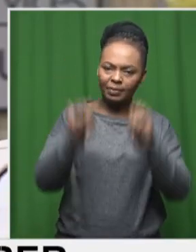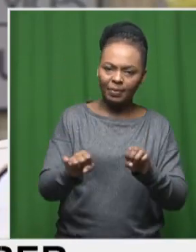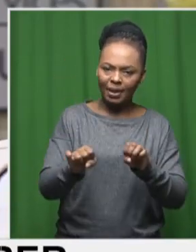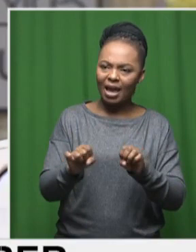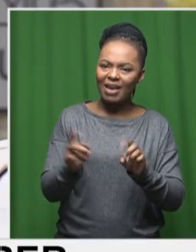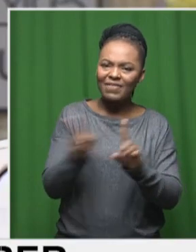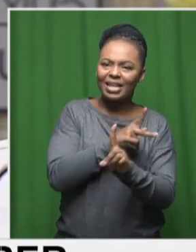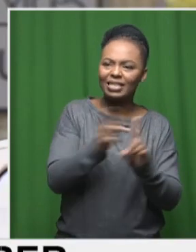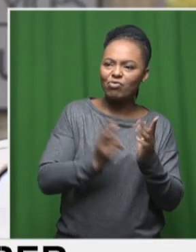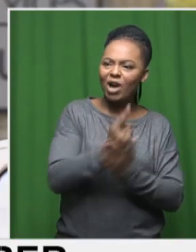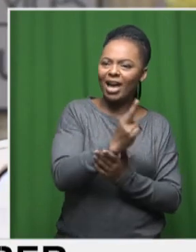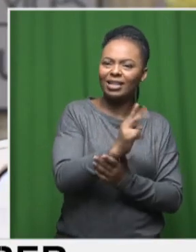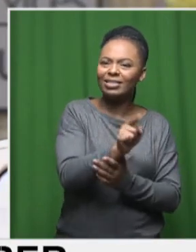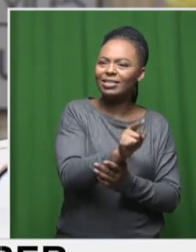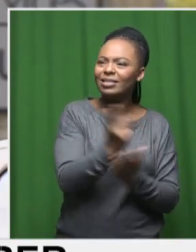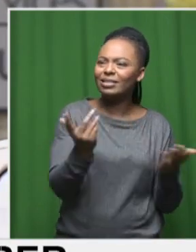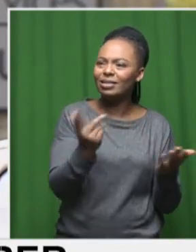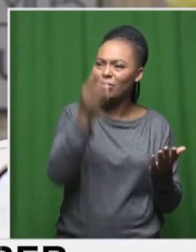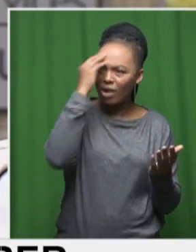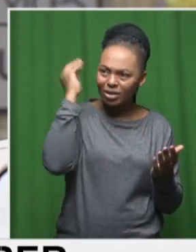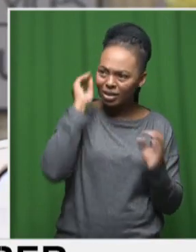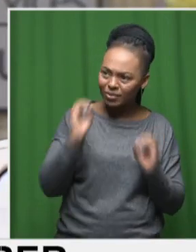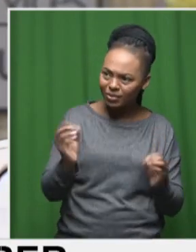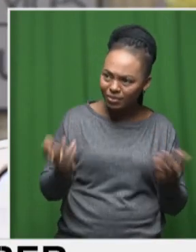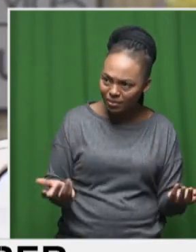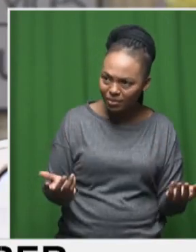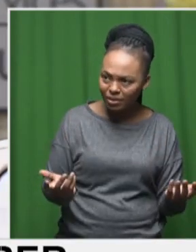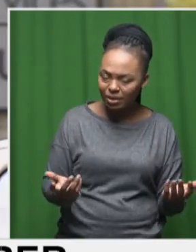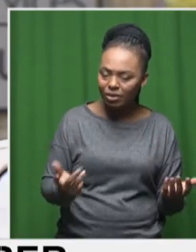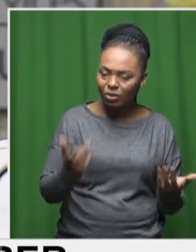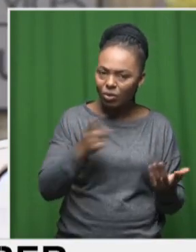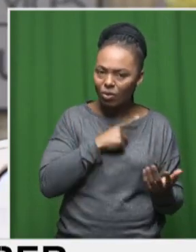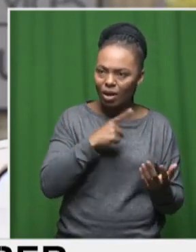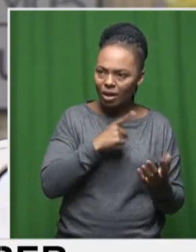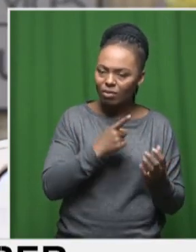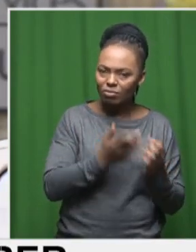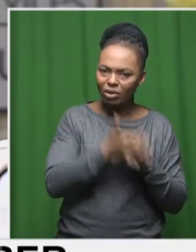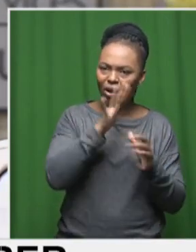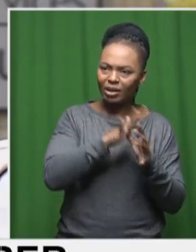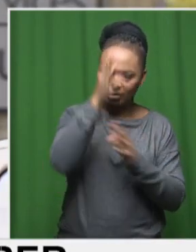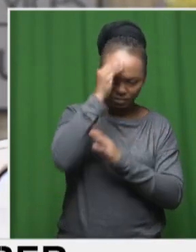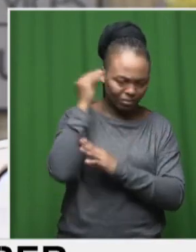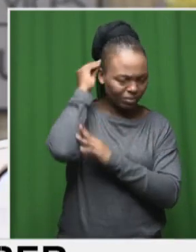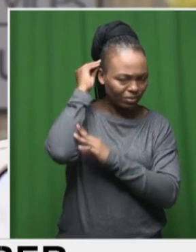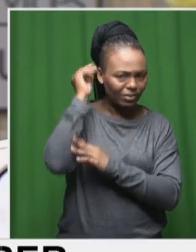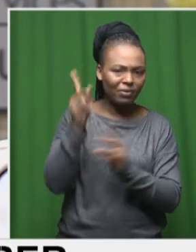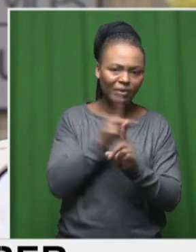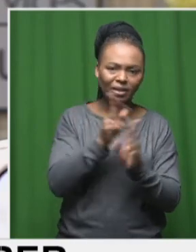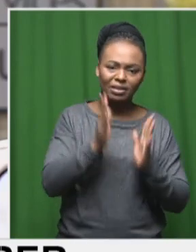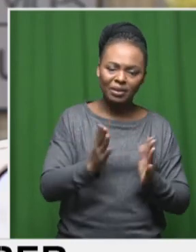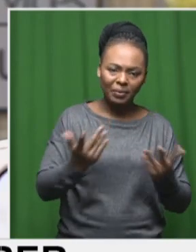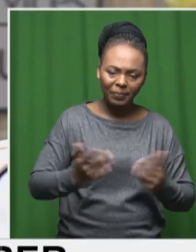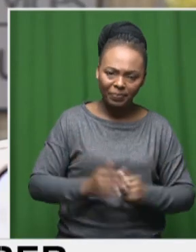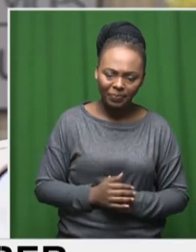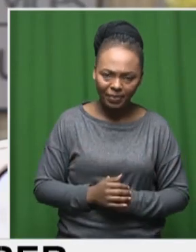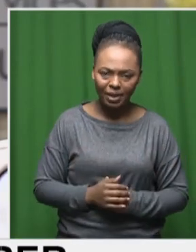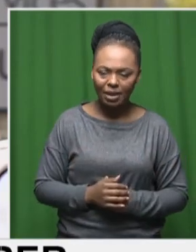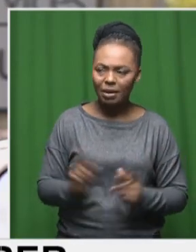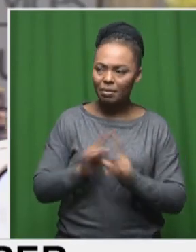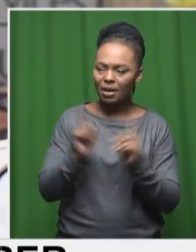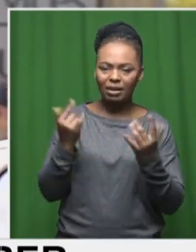rights. We talk about a victim-centric approach to crime, but so far we think it's